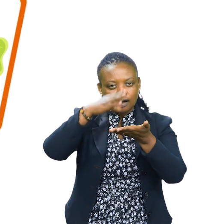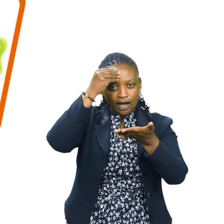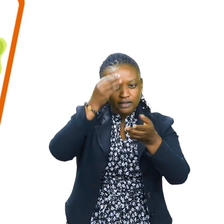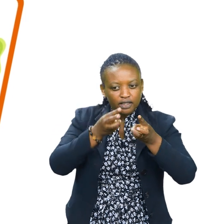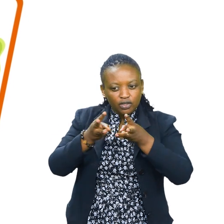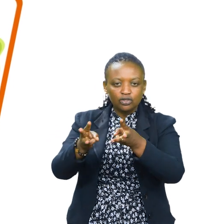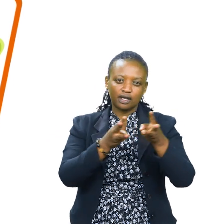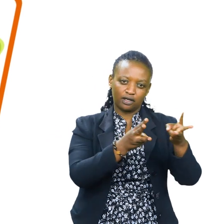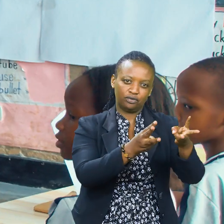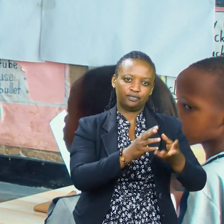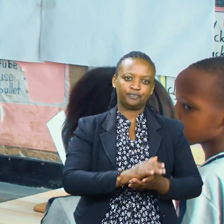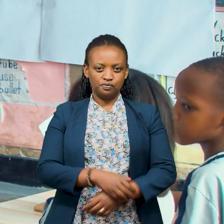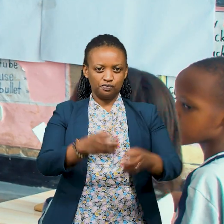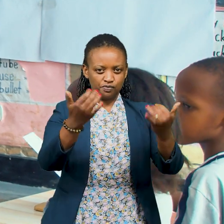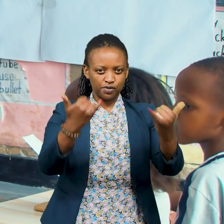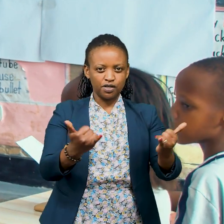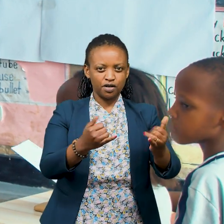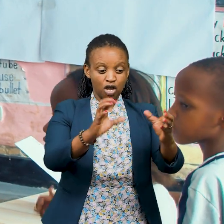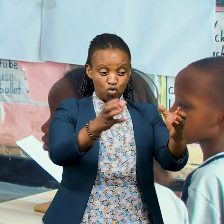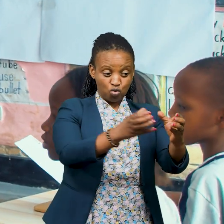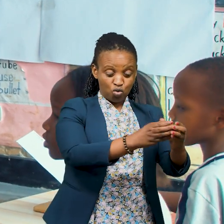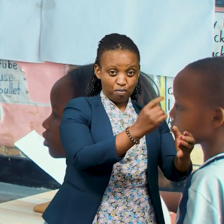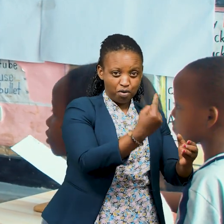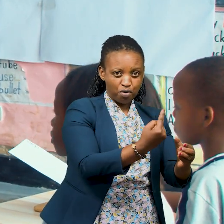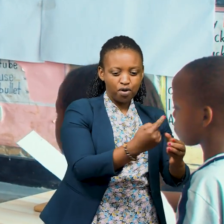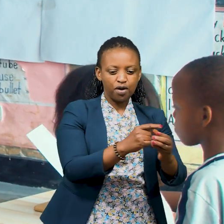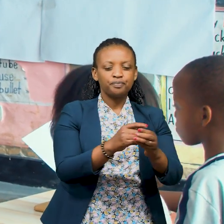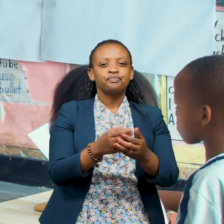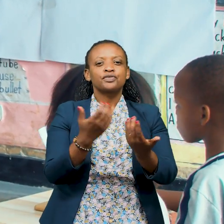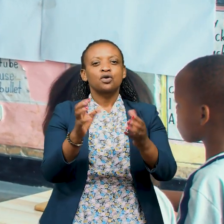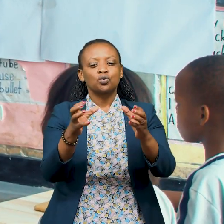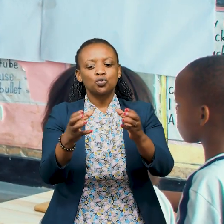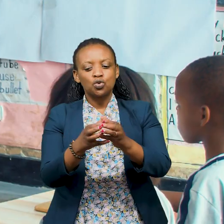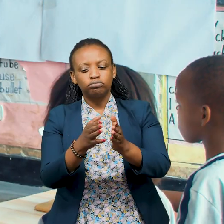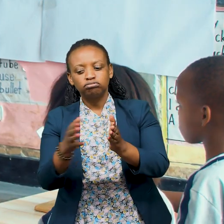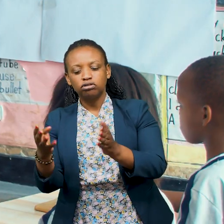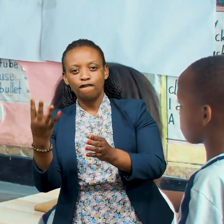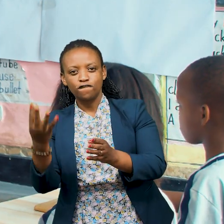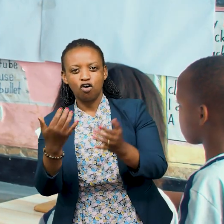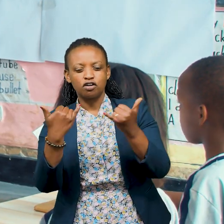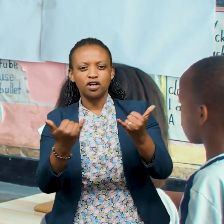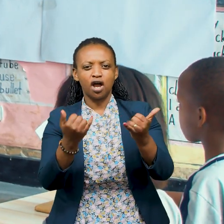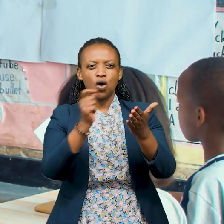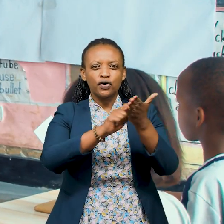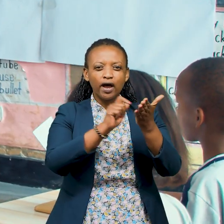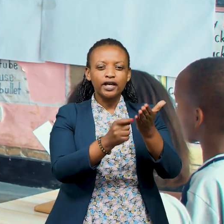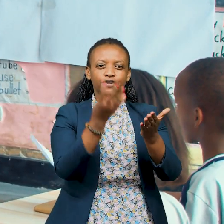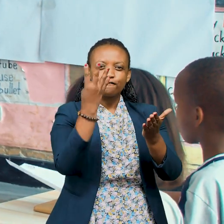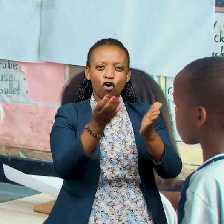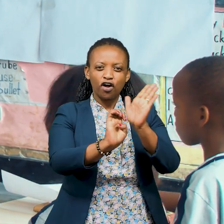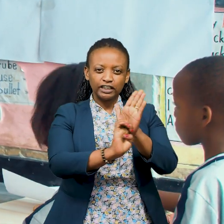learning styles. Now, from group 1 up to group 4, you are going to rate